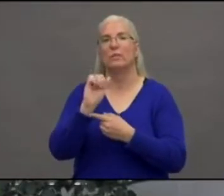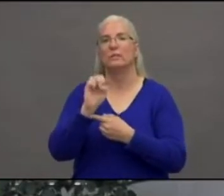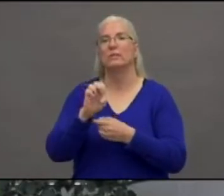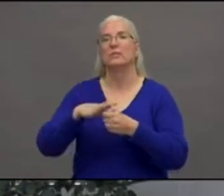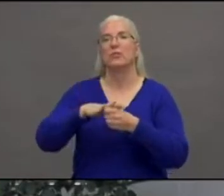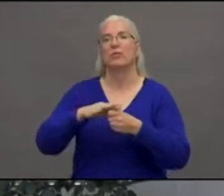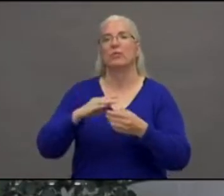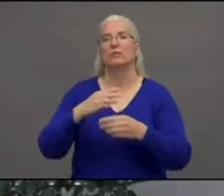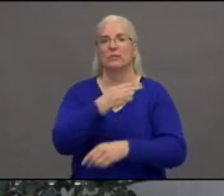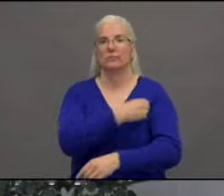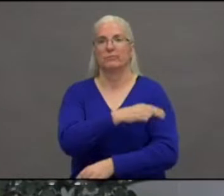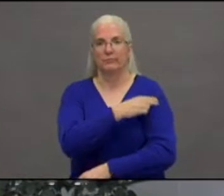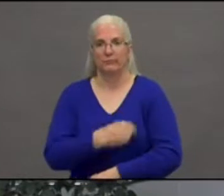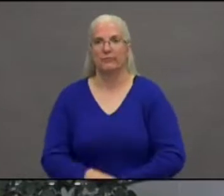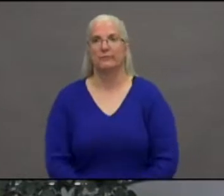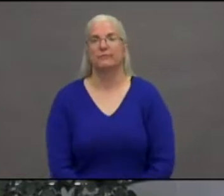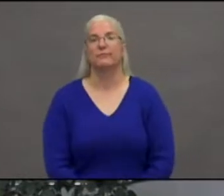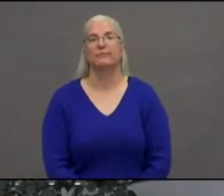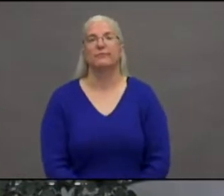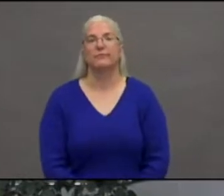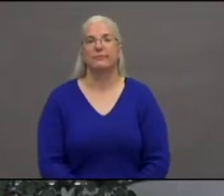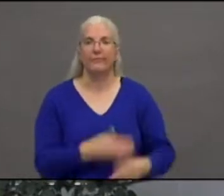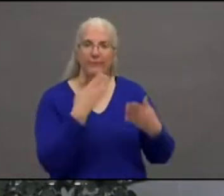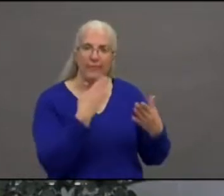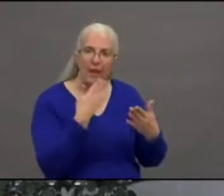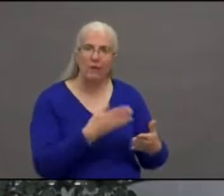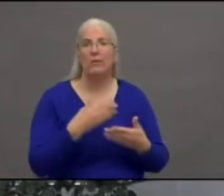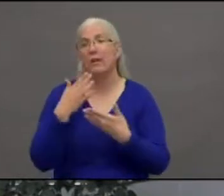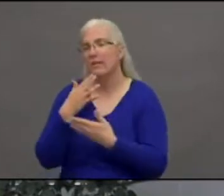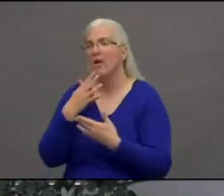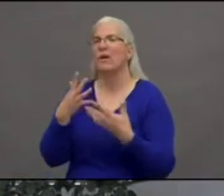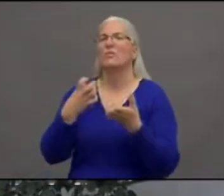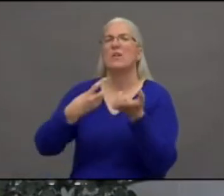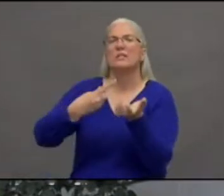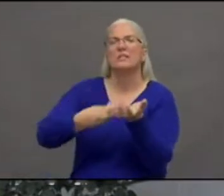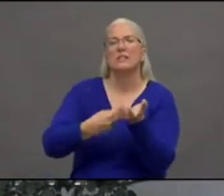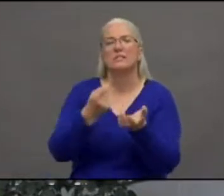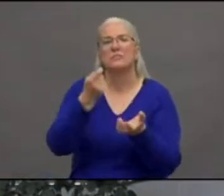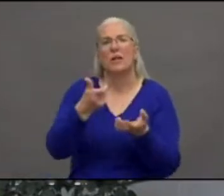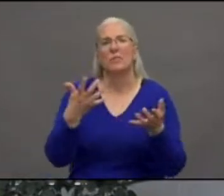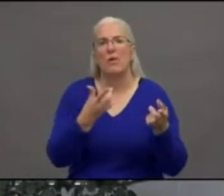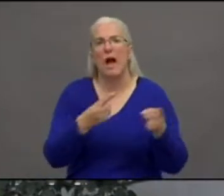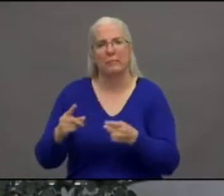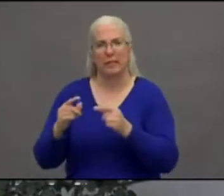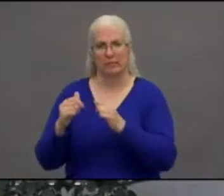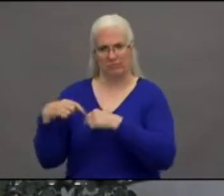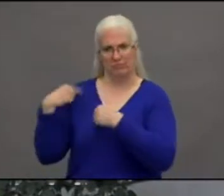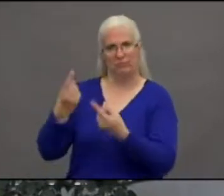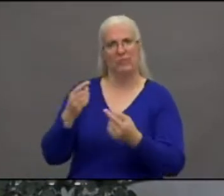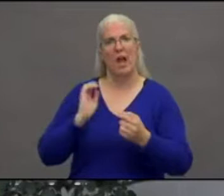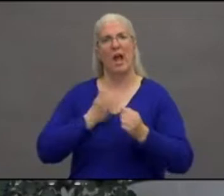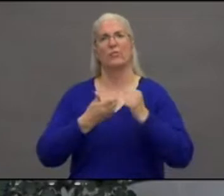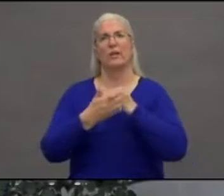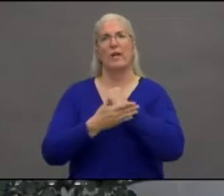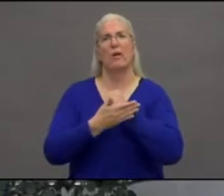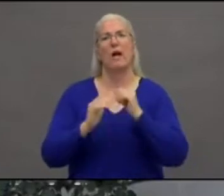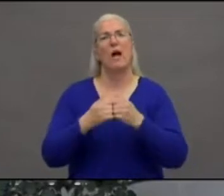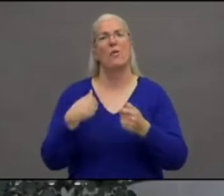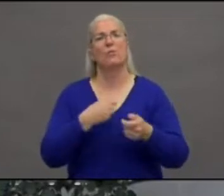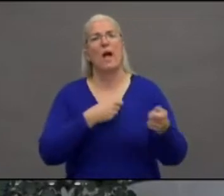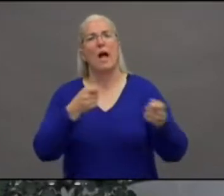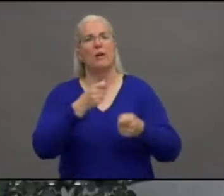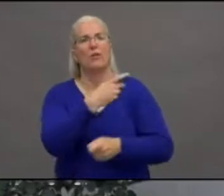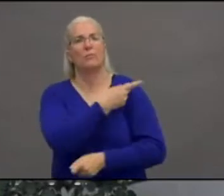Just want to talk a little bit about what's been going on here in the county and how we're handling patient care during this